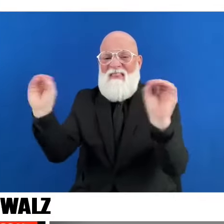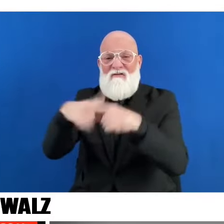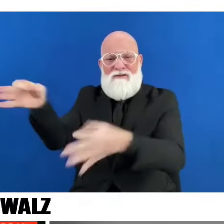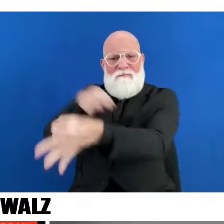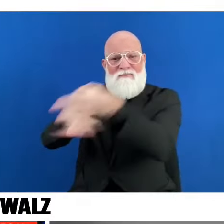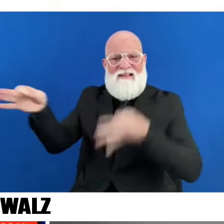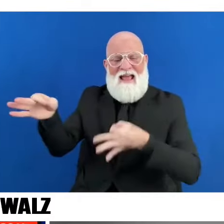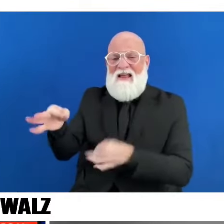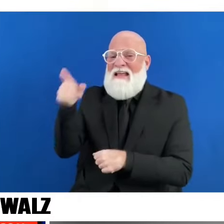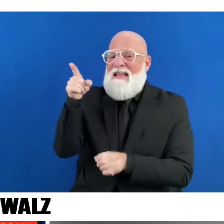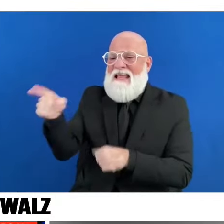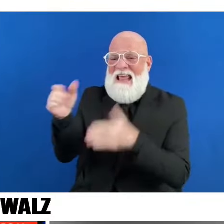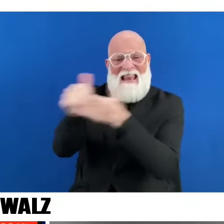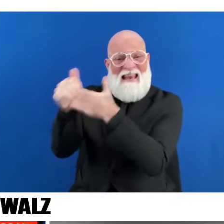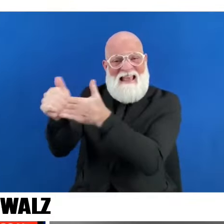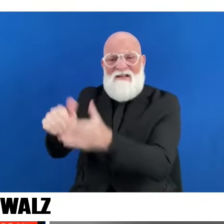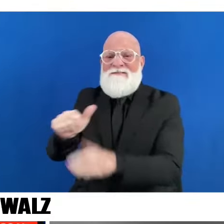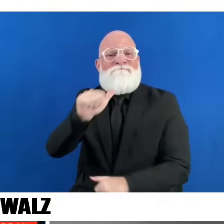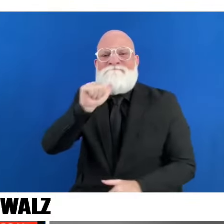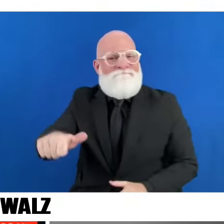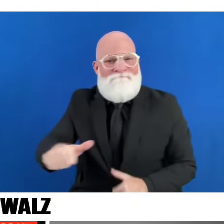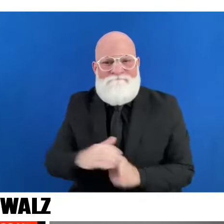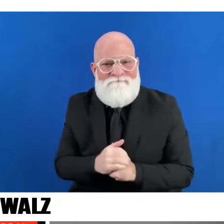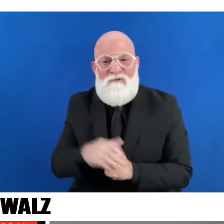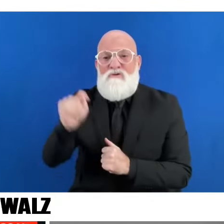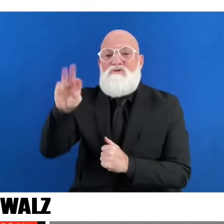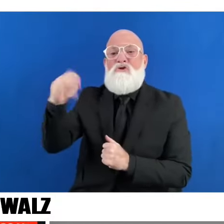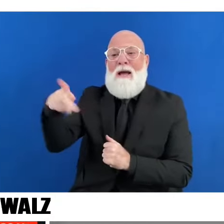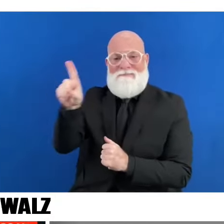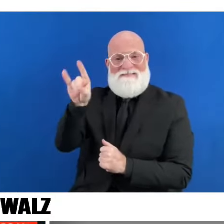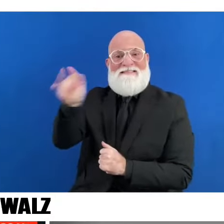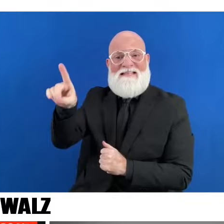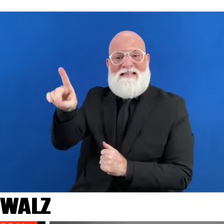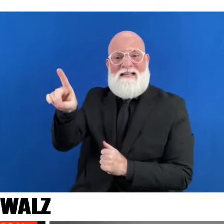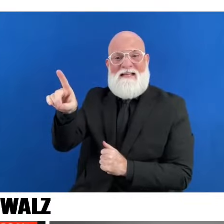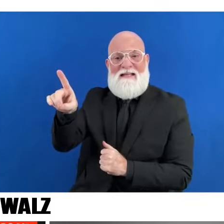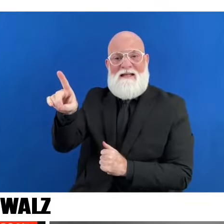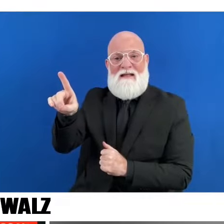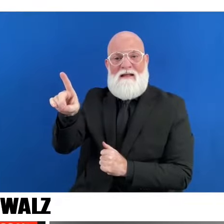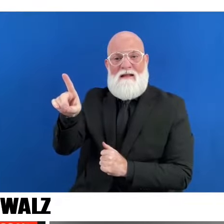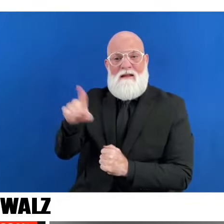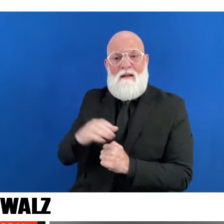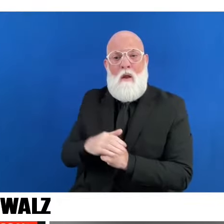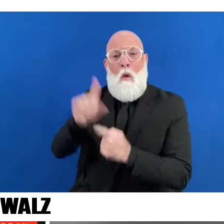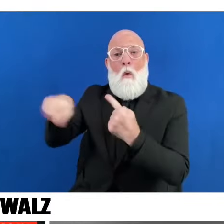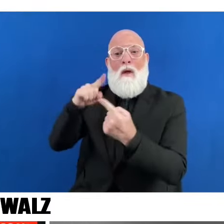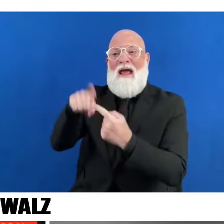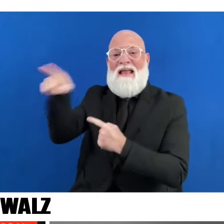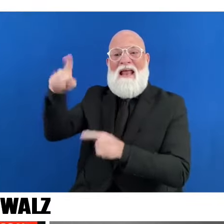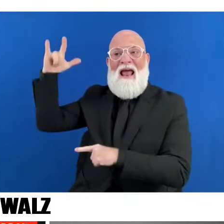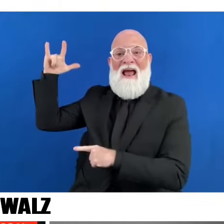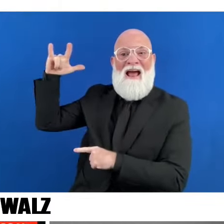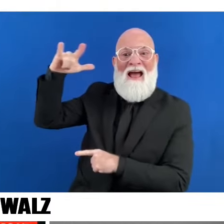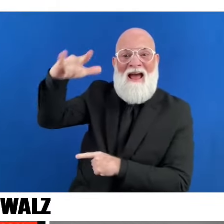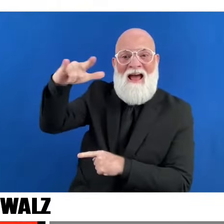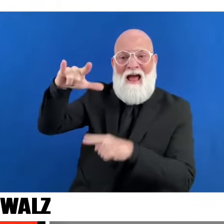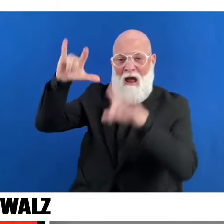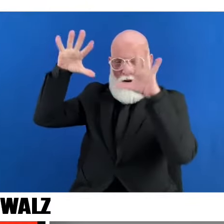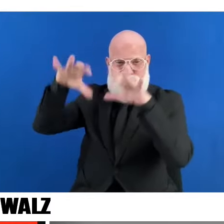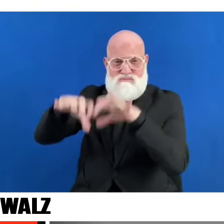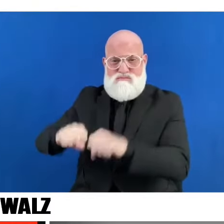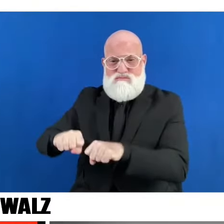down an American aircraft in international airspace, Donald Trump tweeted, because that's the standard diplomacy of Donald Trump. And